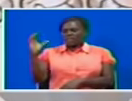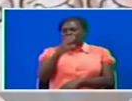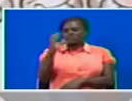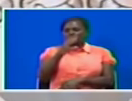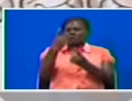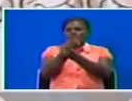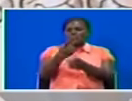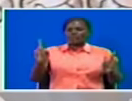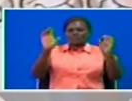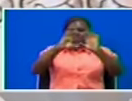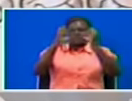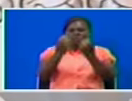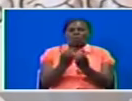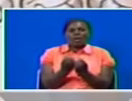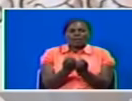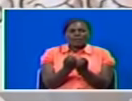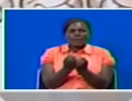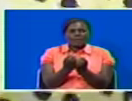world.